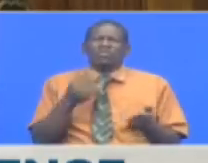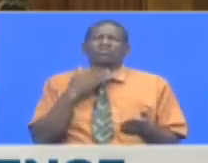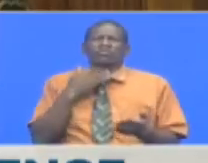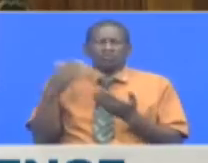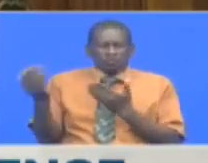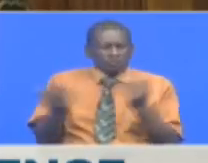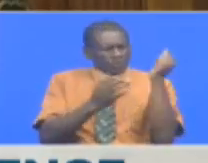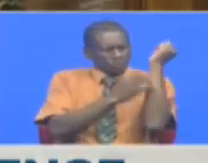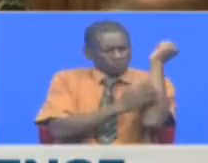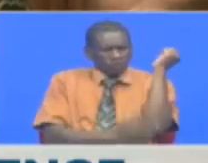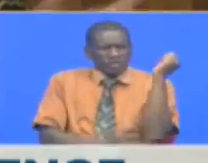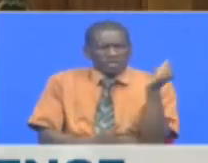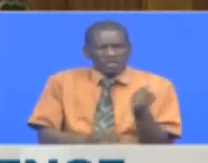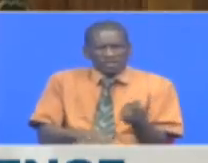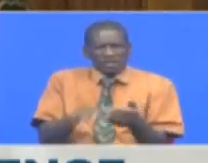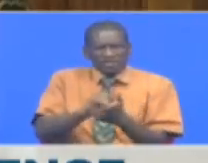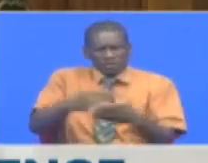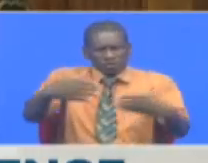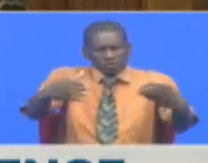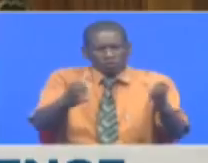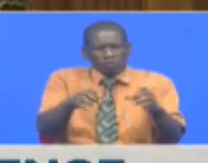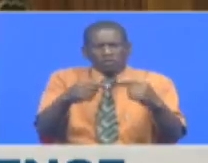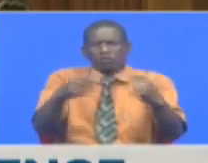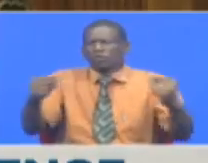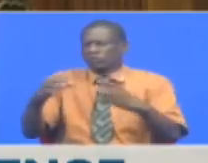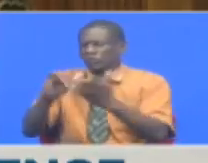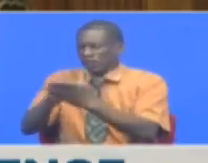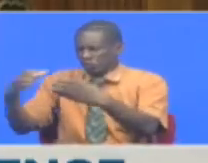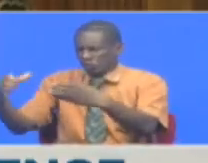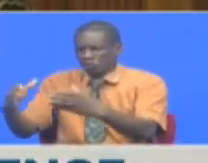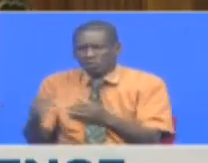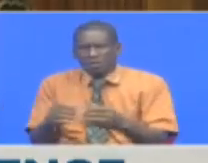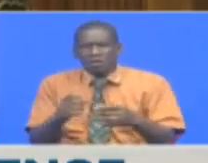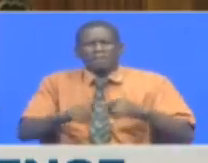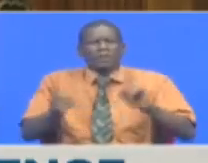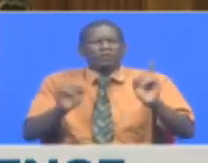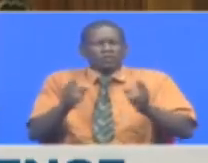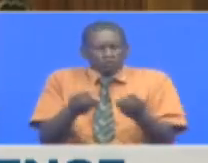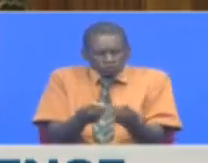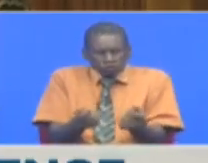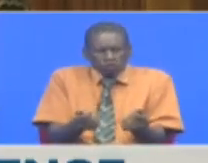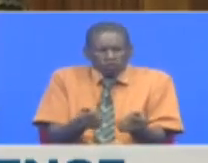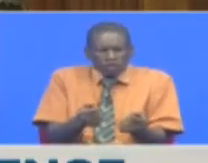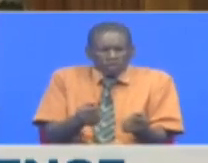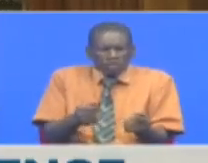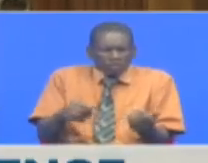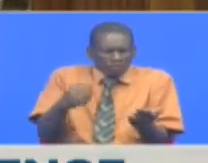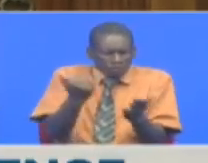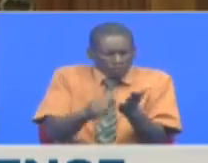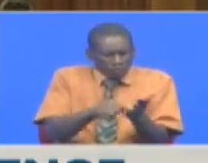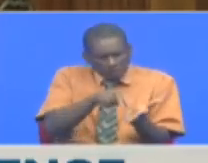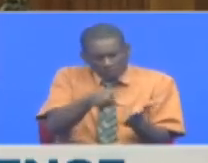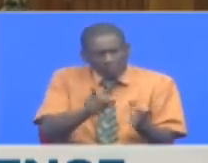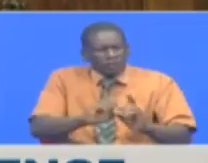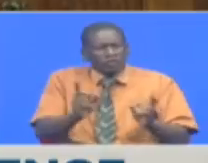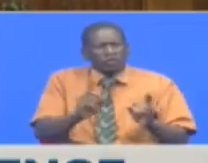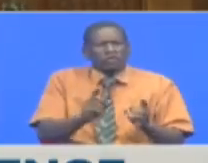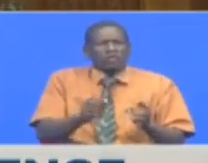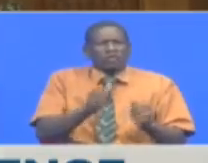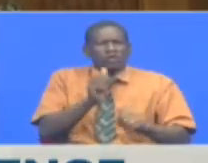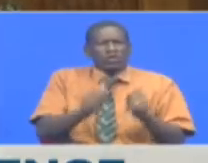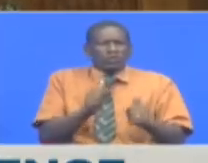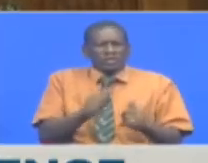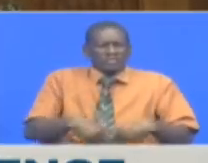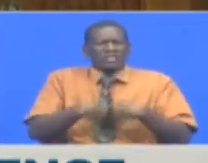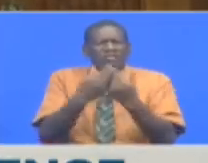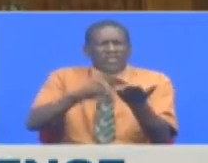poverty on that class as opposed to that class, instead of dealing with the fundamental root cause of the problem, which is providing